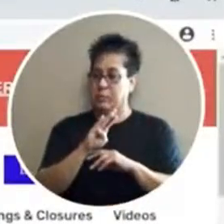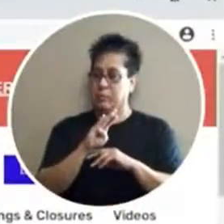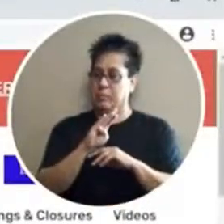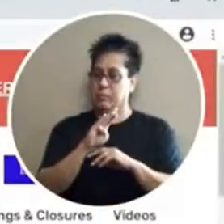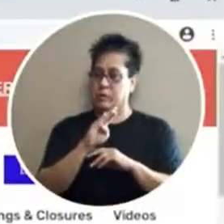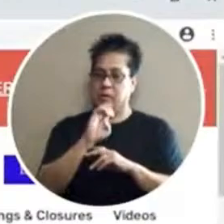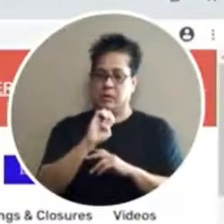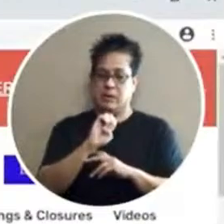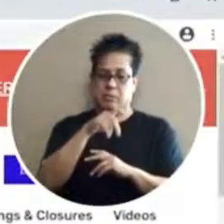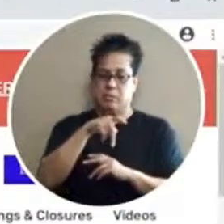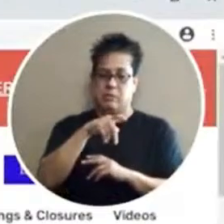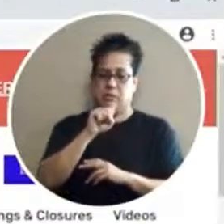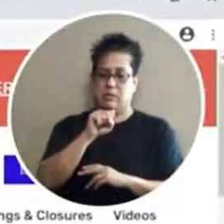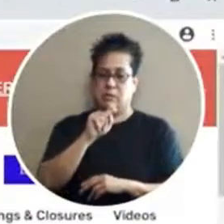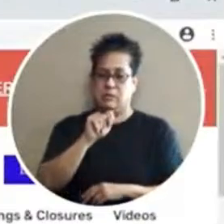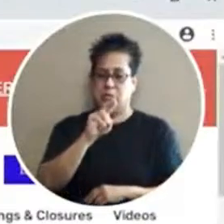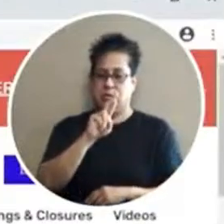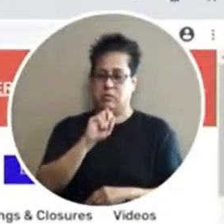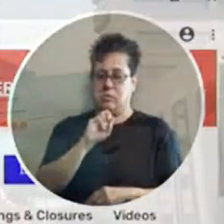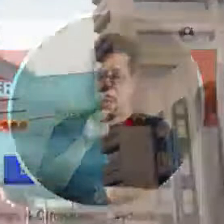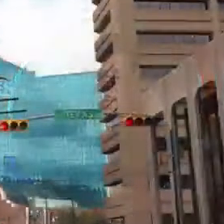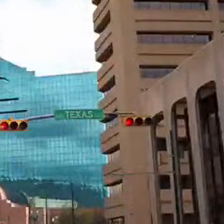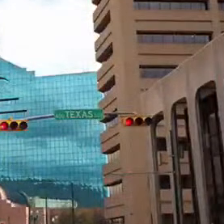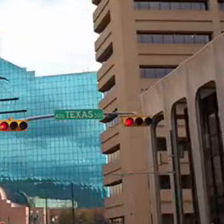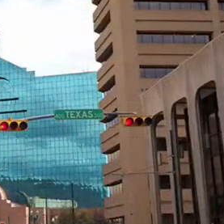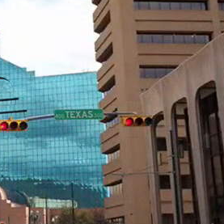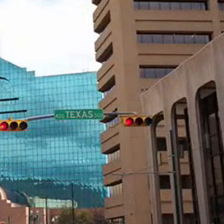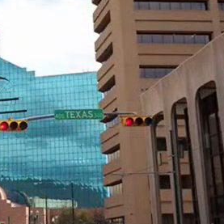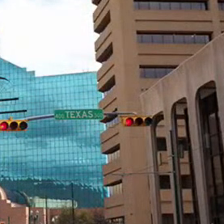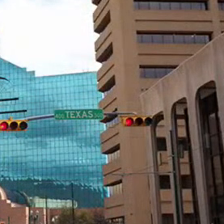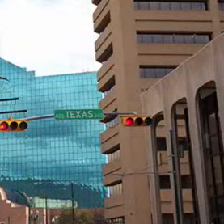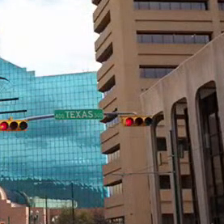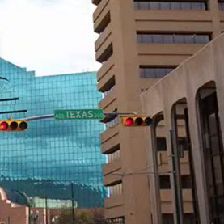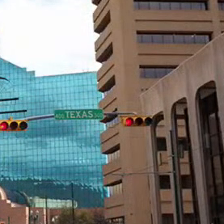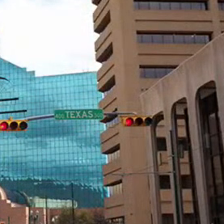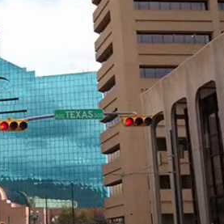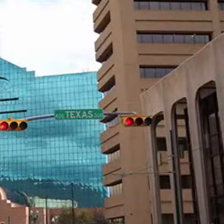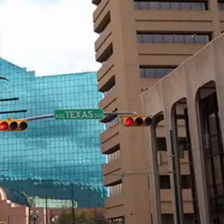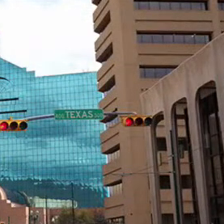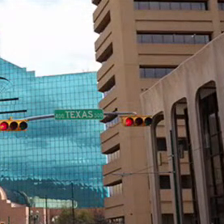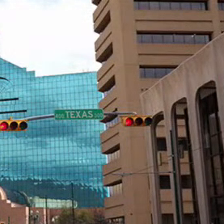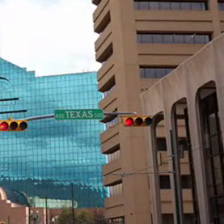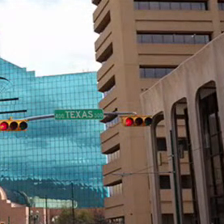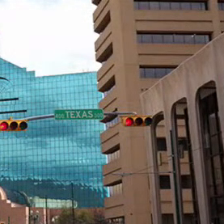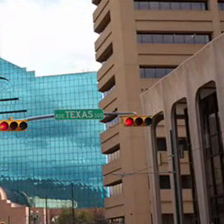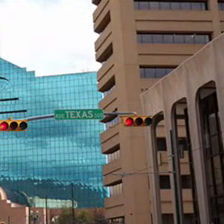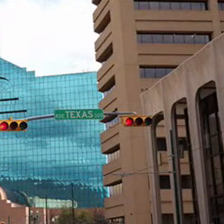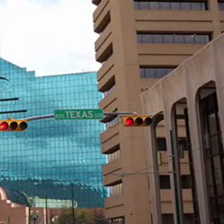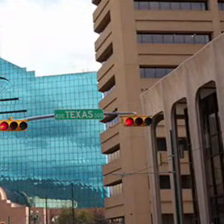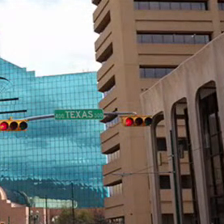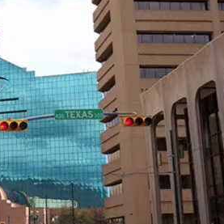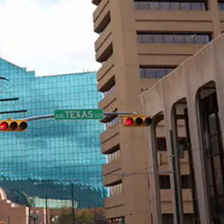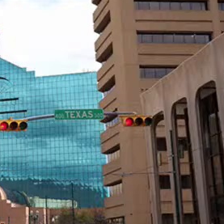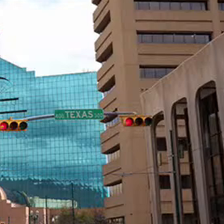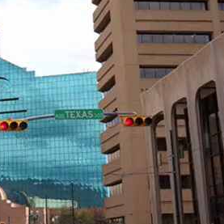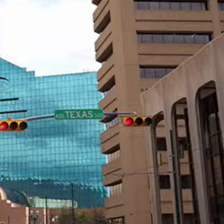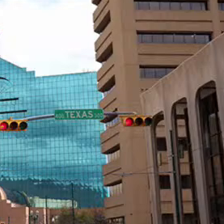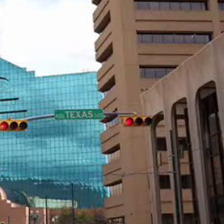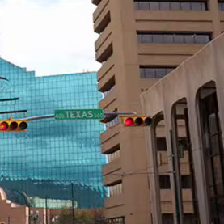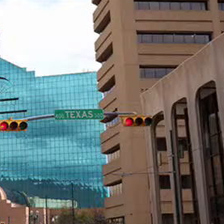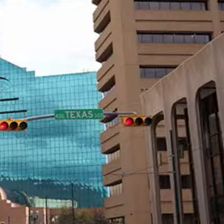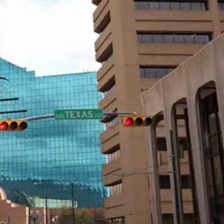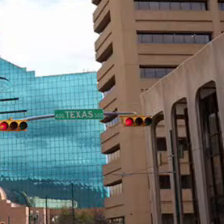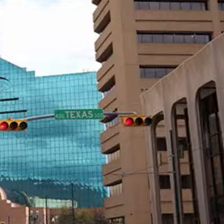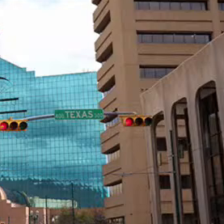there for EP Strong, under the health orders, you have the listing for education and enforcement that